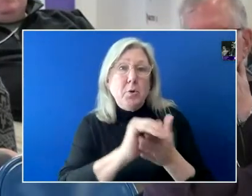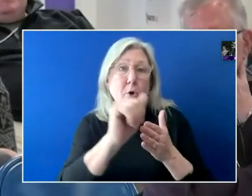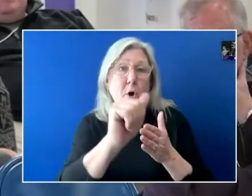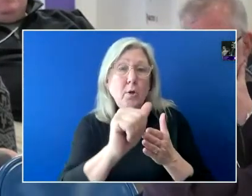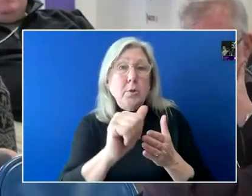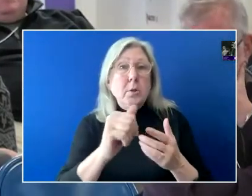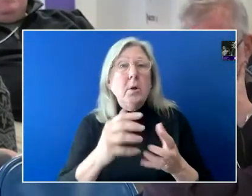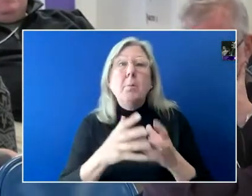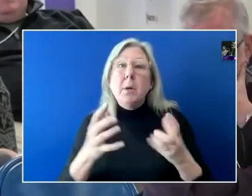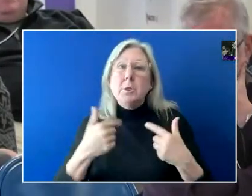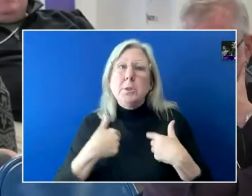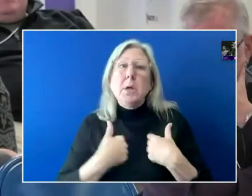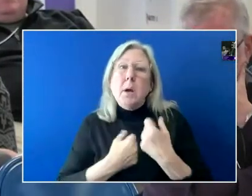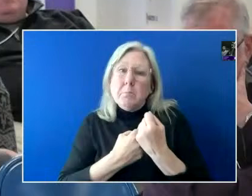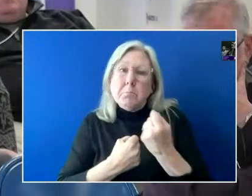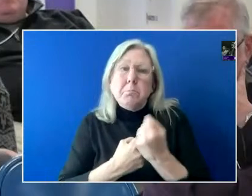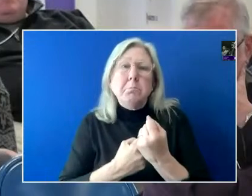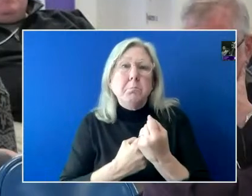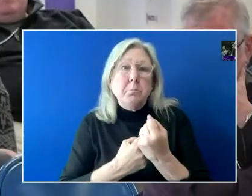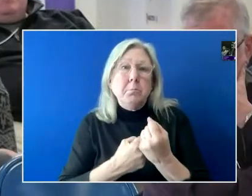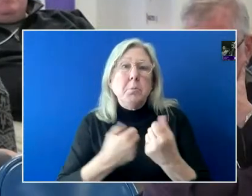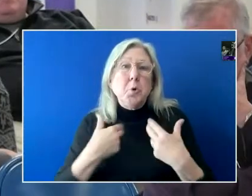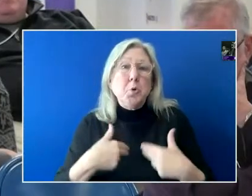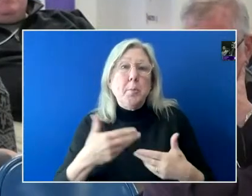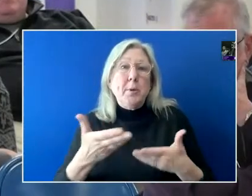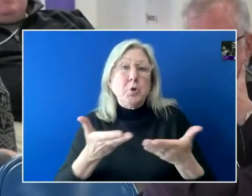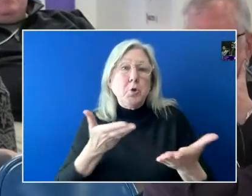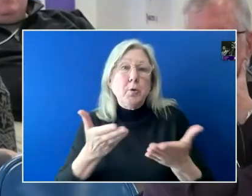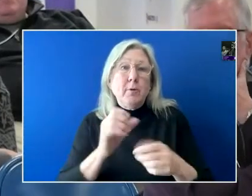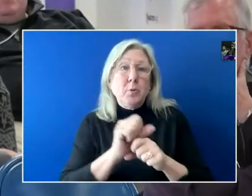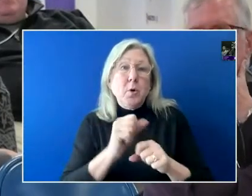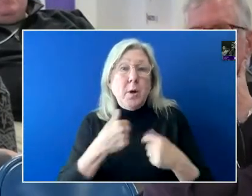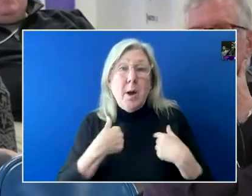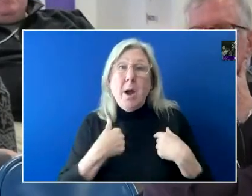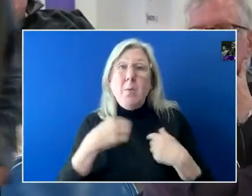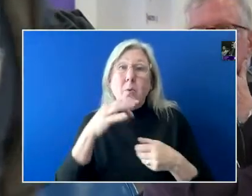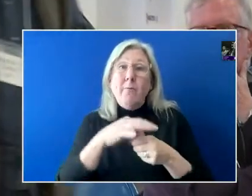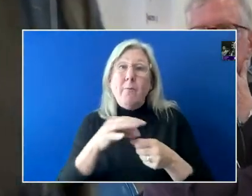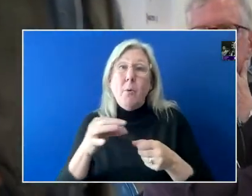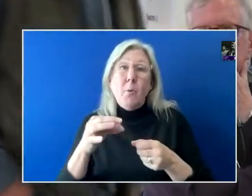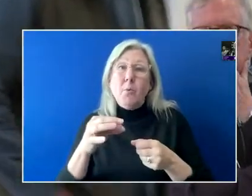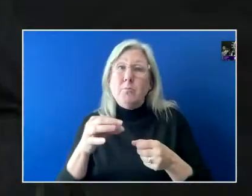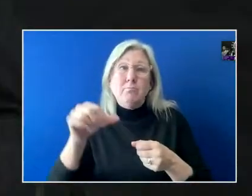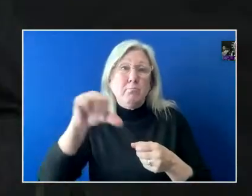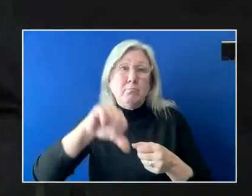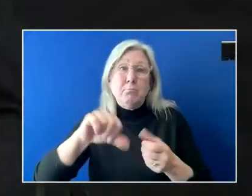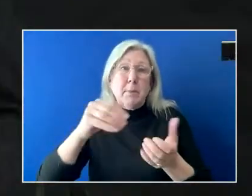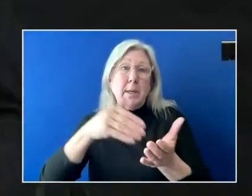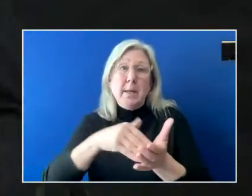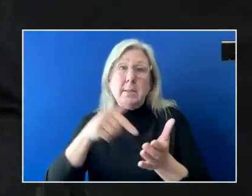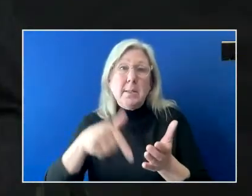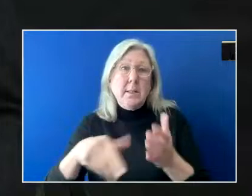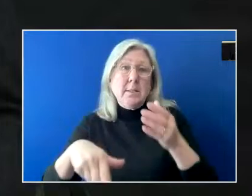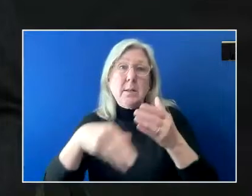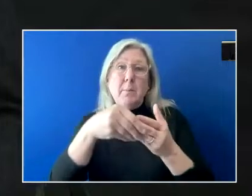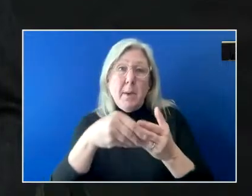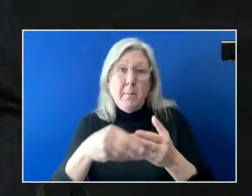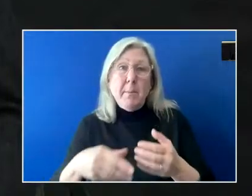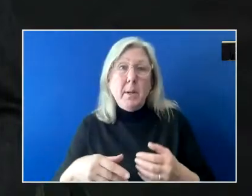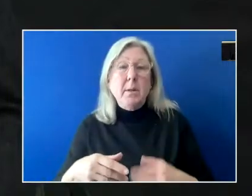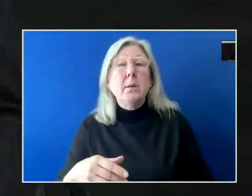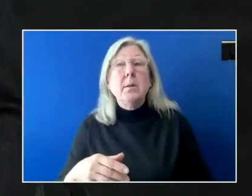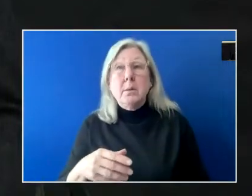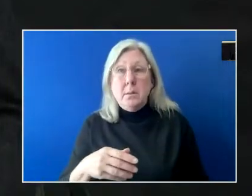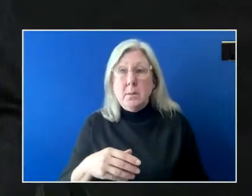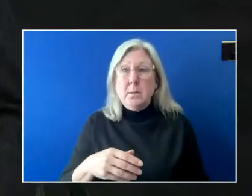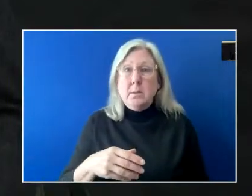Service work I will be voting against this amendment thank you further